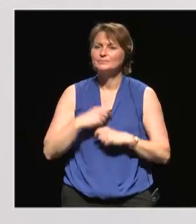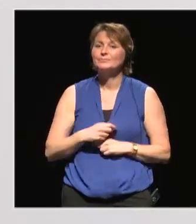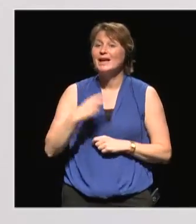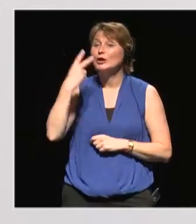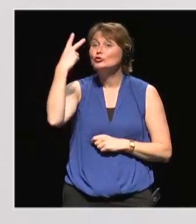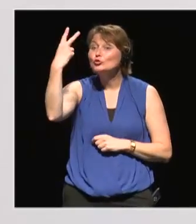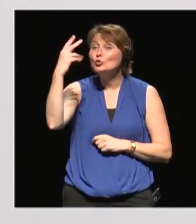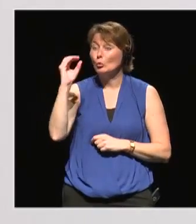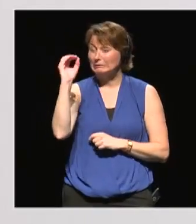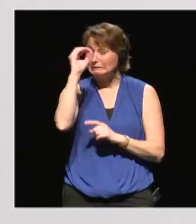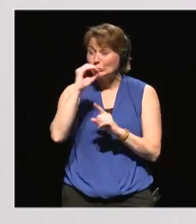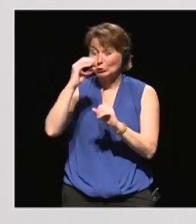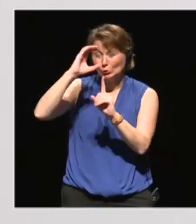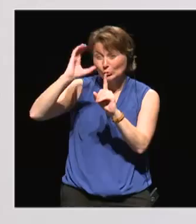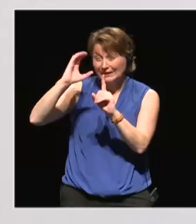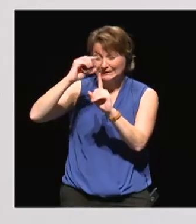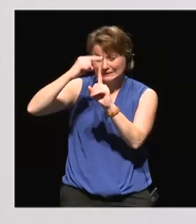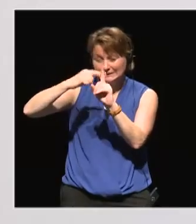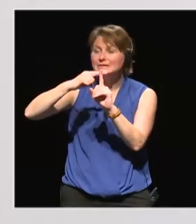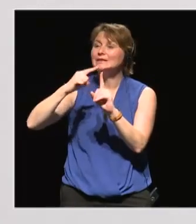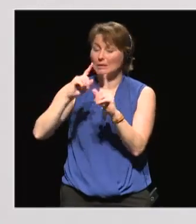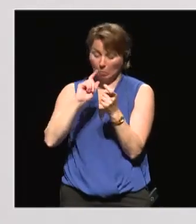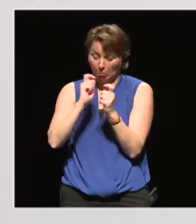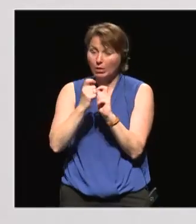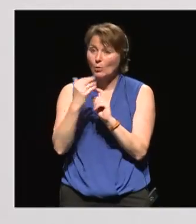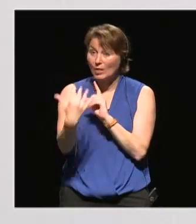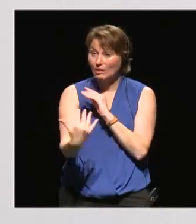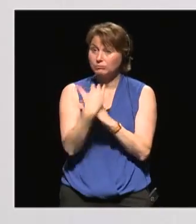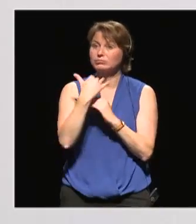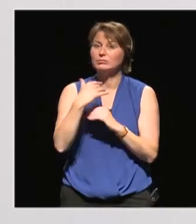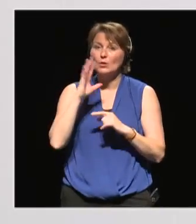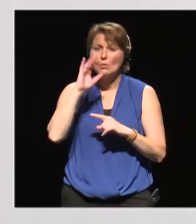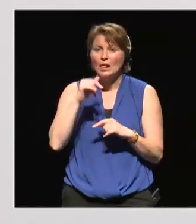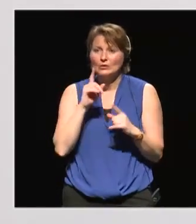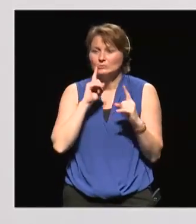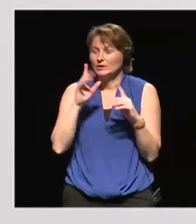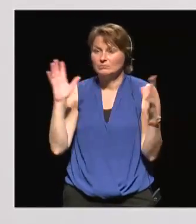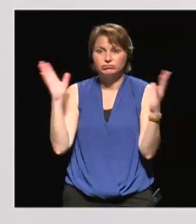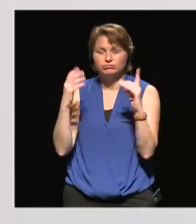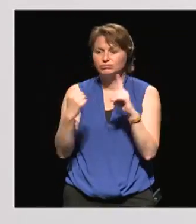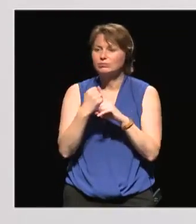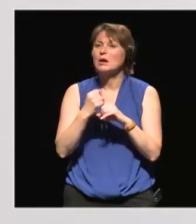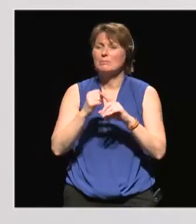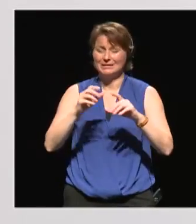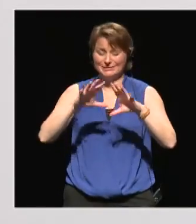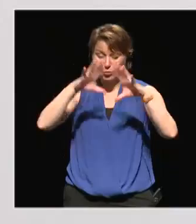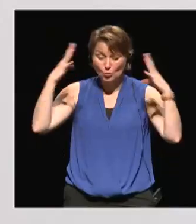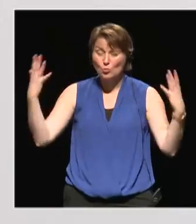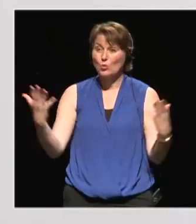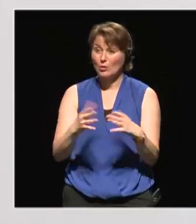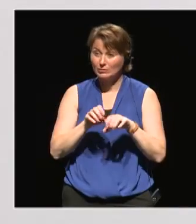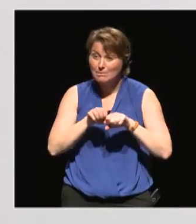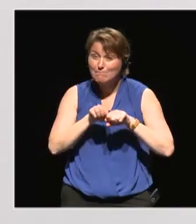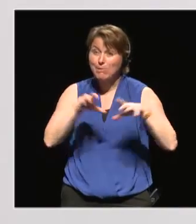balmy. But 2 degrees worldwide will translate to something much higher in the